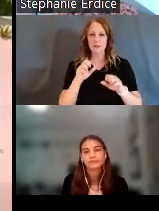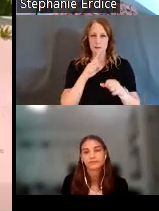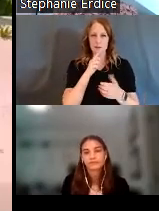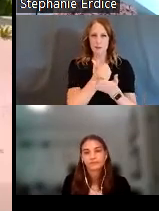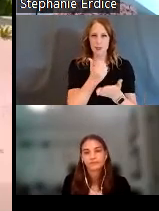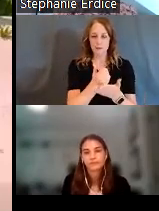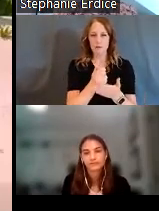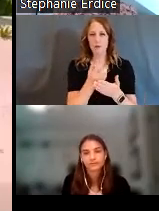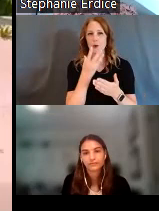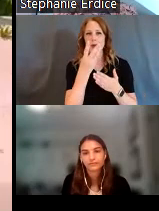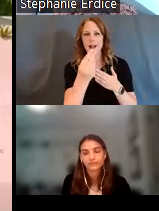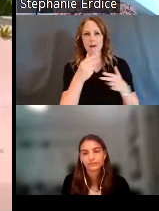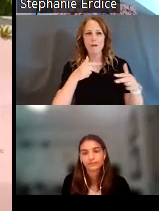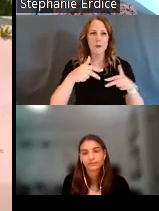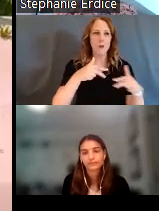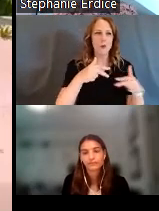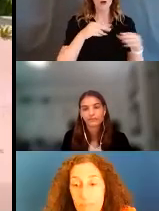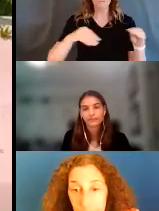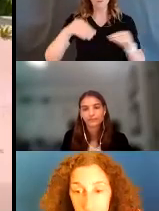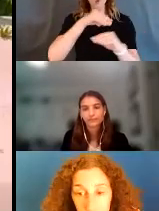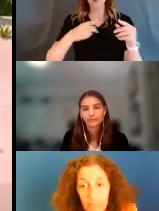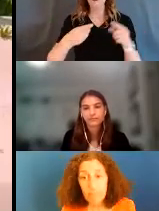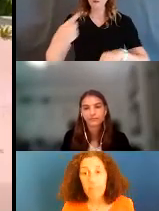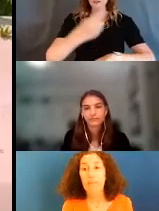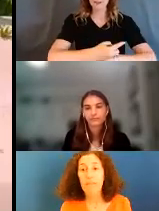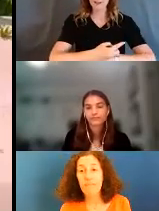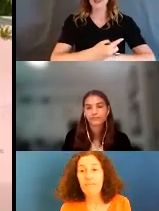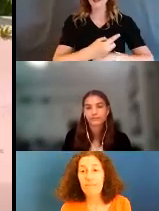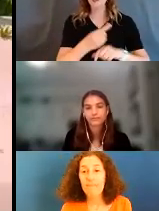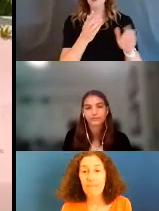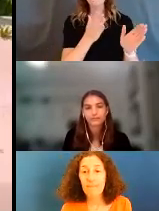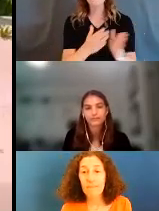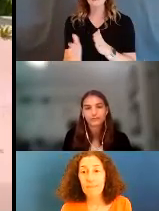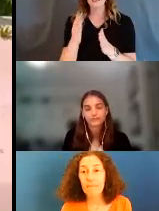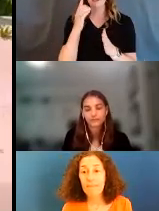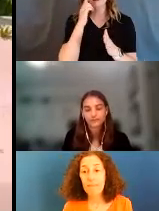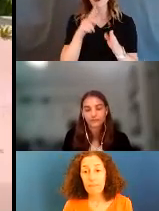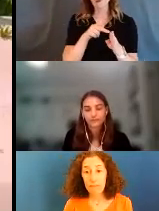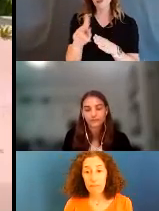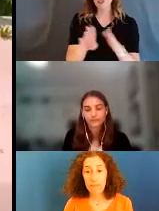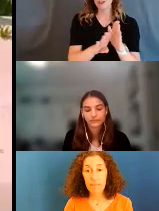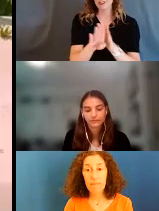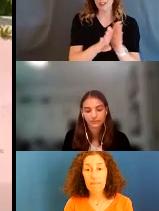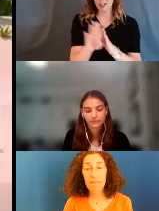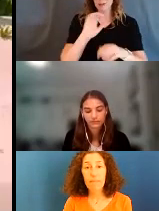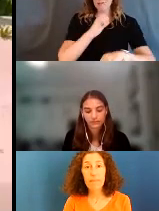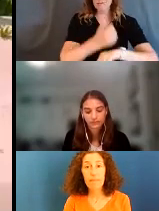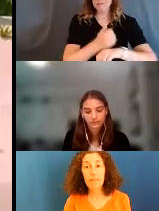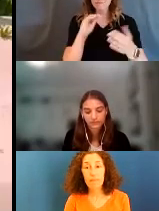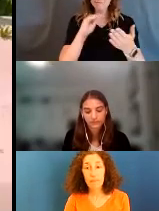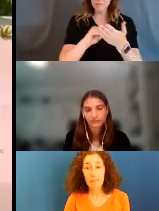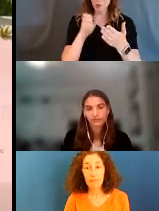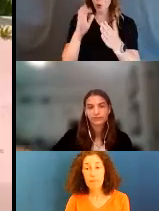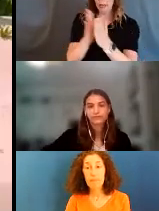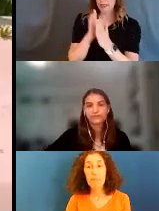a walk, moving around during the day. Planning for professional development, planning and asking for